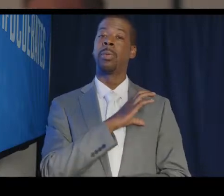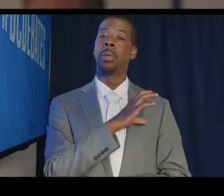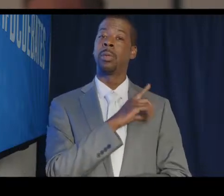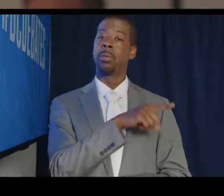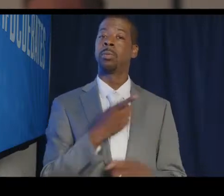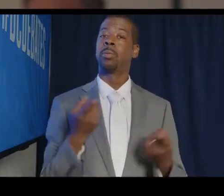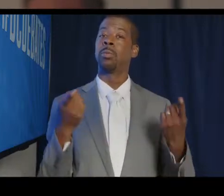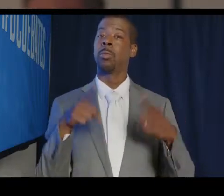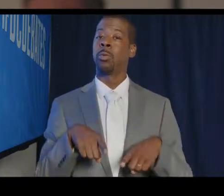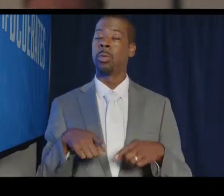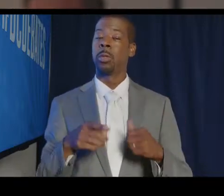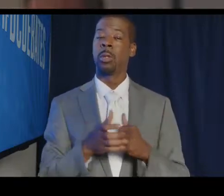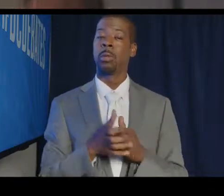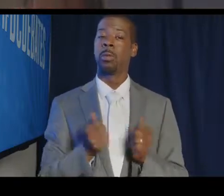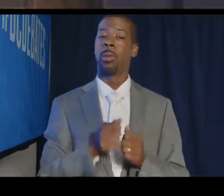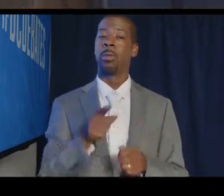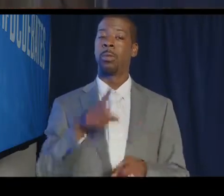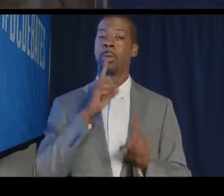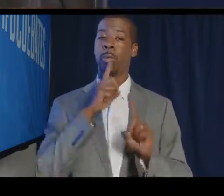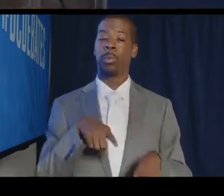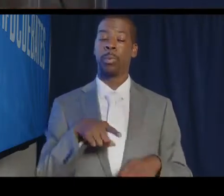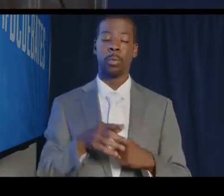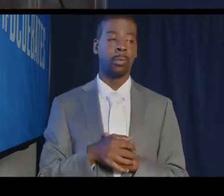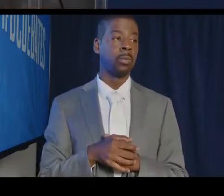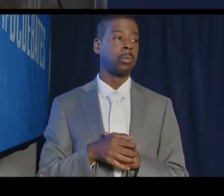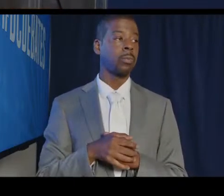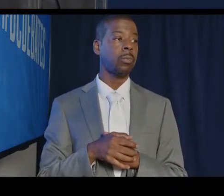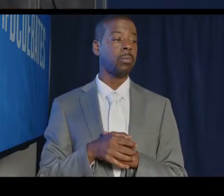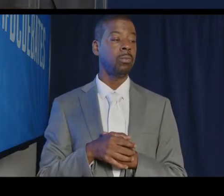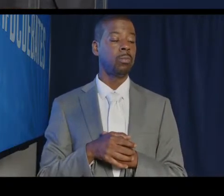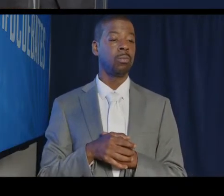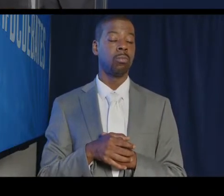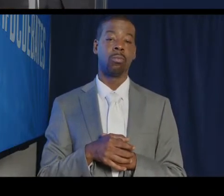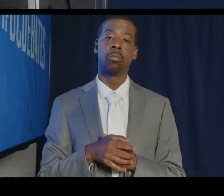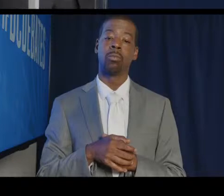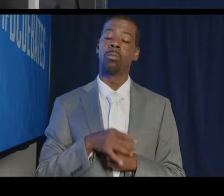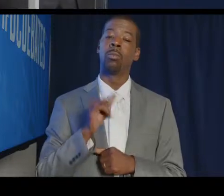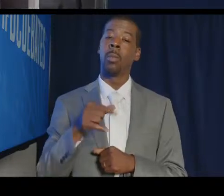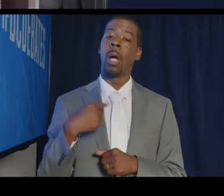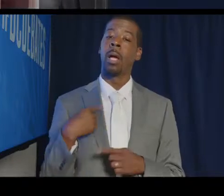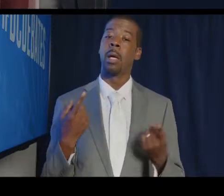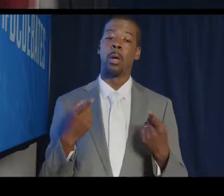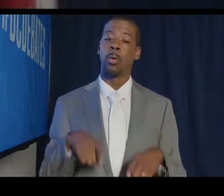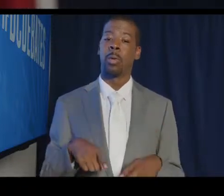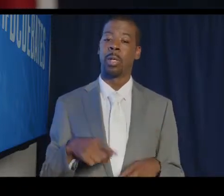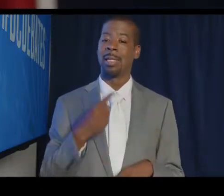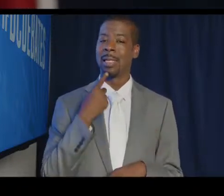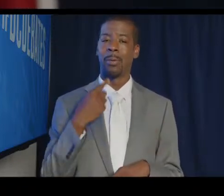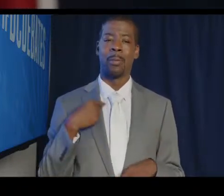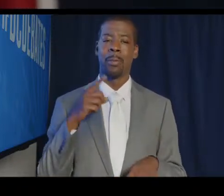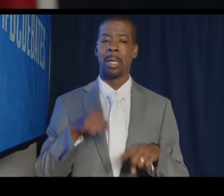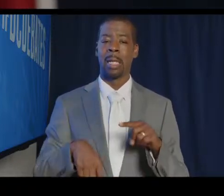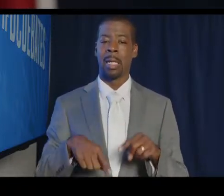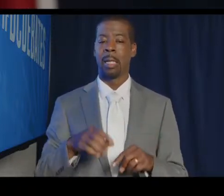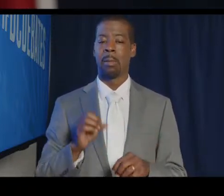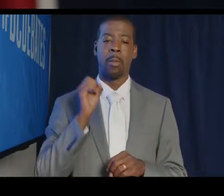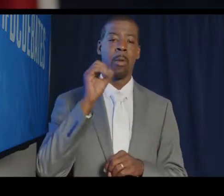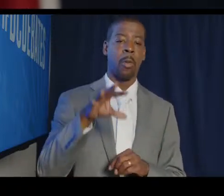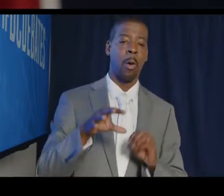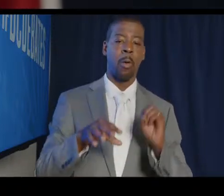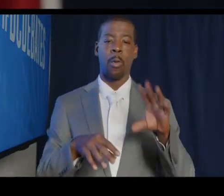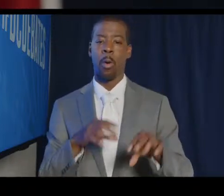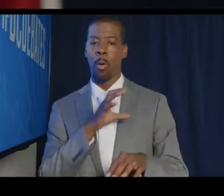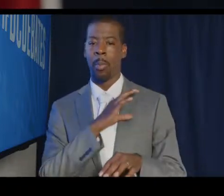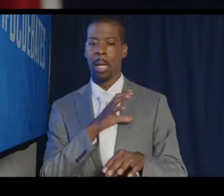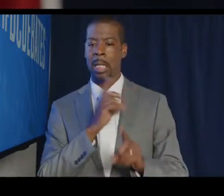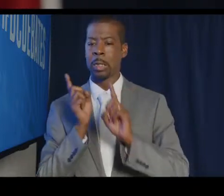findings? The auditor's report said something I very much agree with, that we can't keep throwing police at the problem and expect a